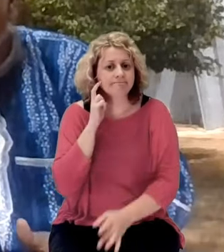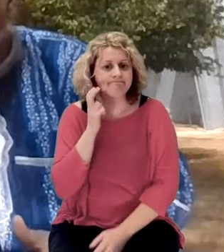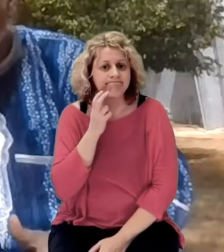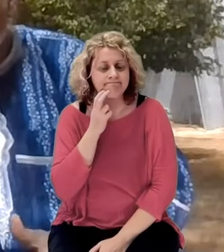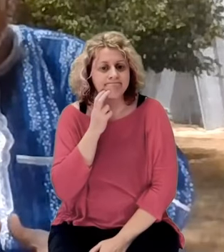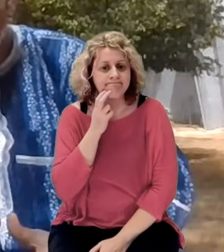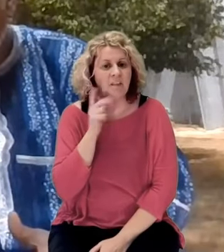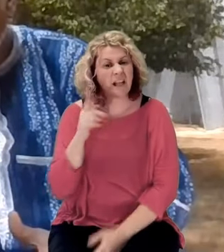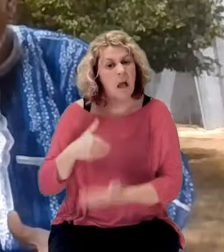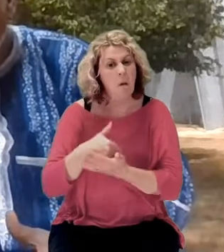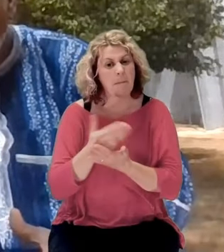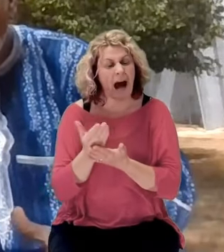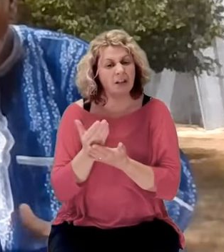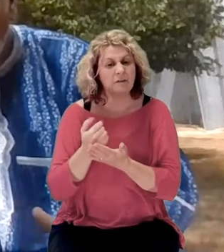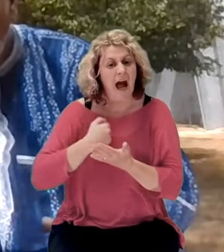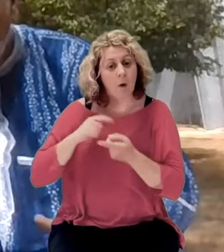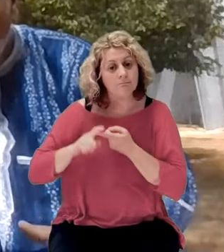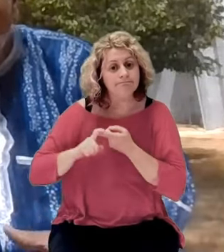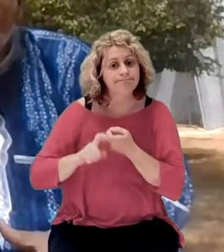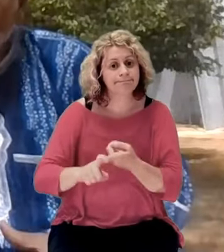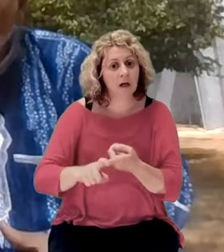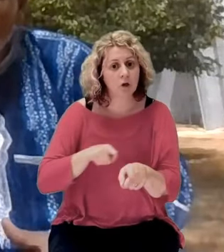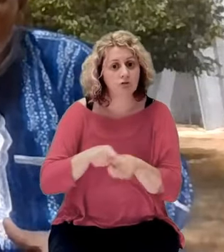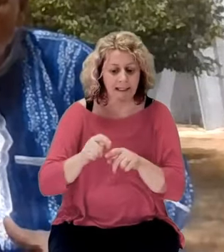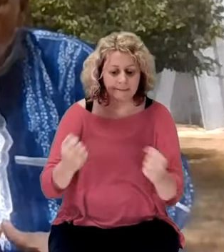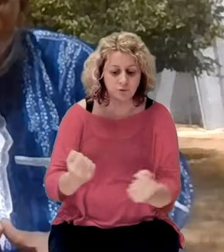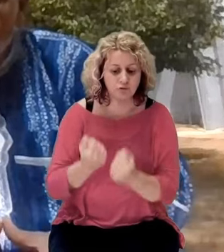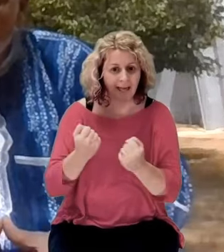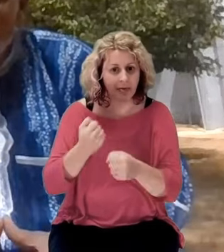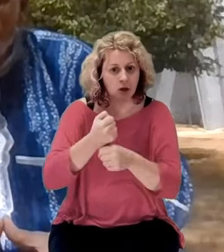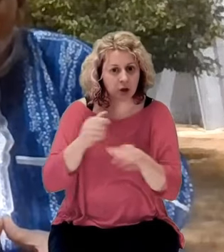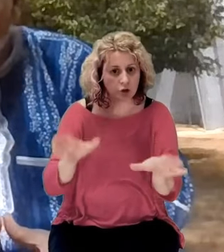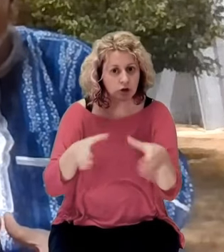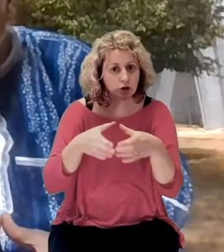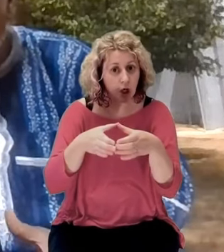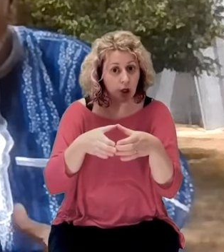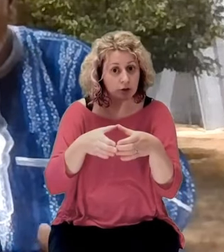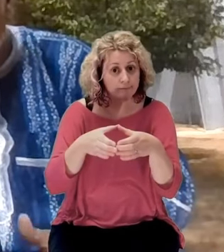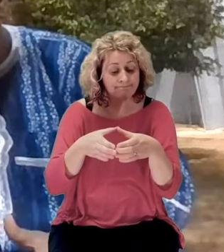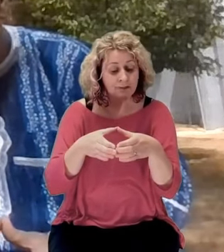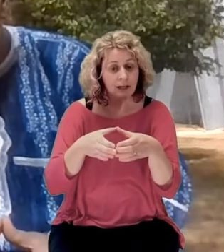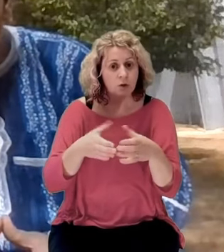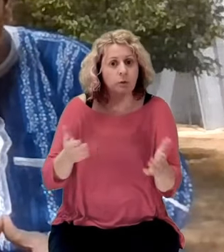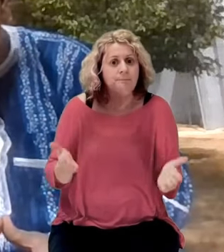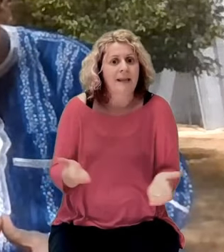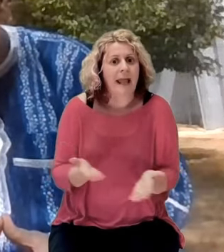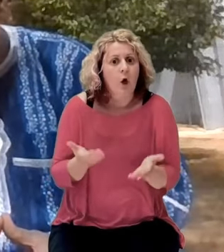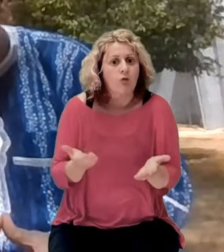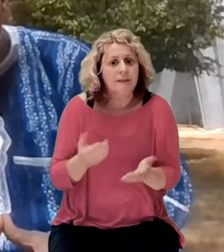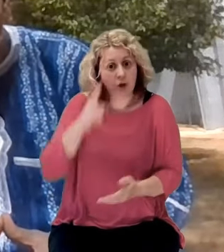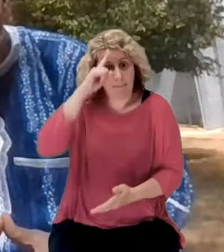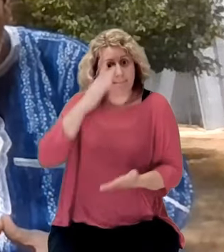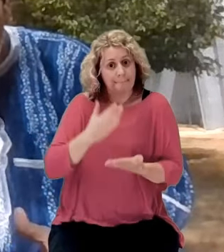church here and also to encourage believers to reach out to the Muslims and other